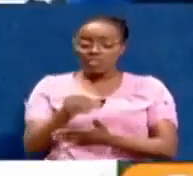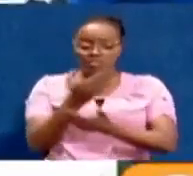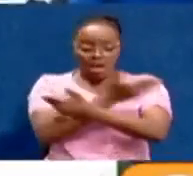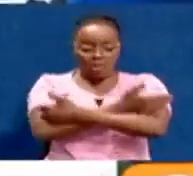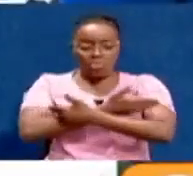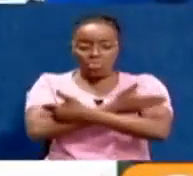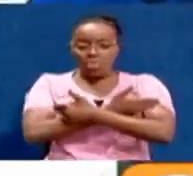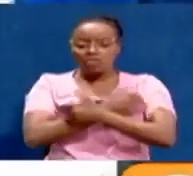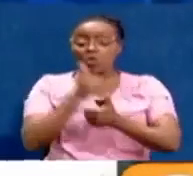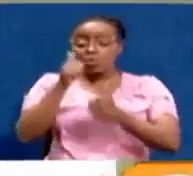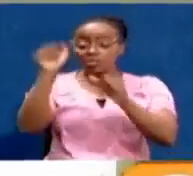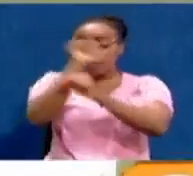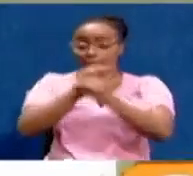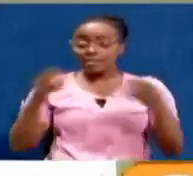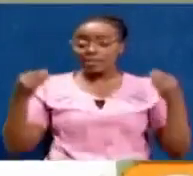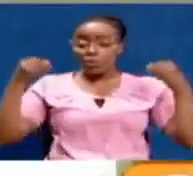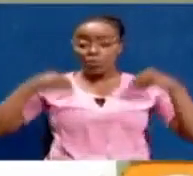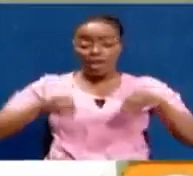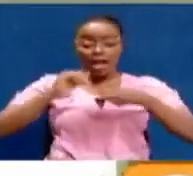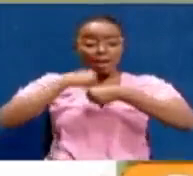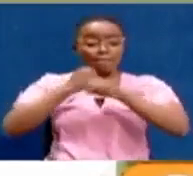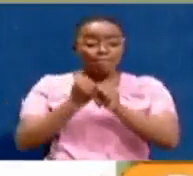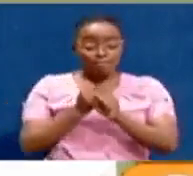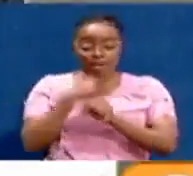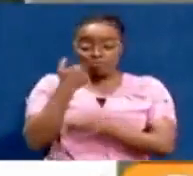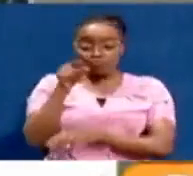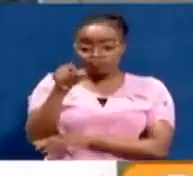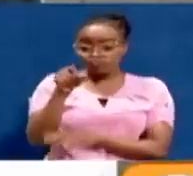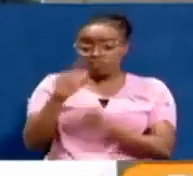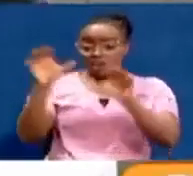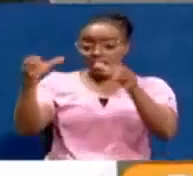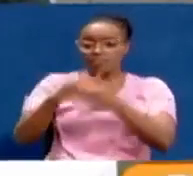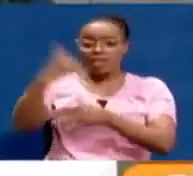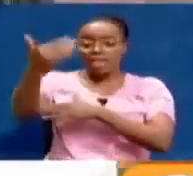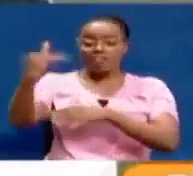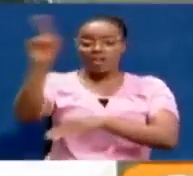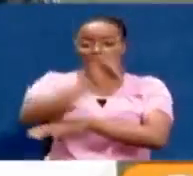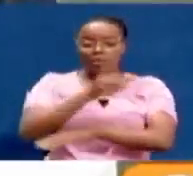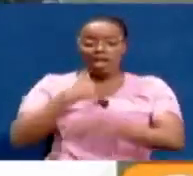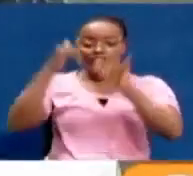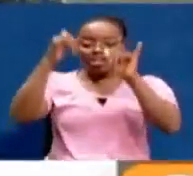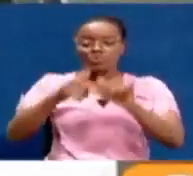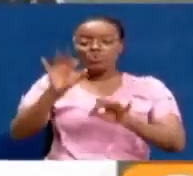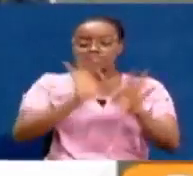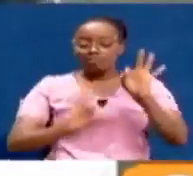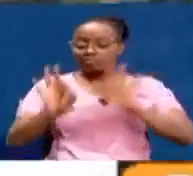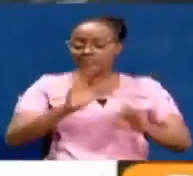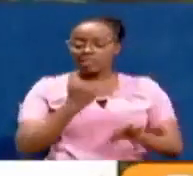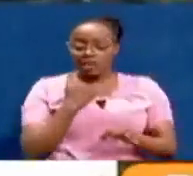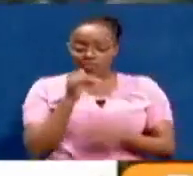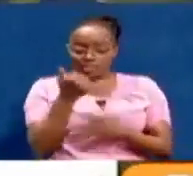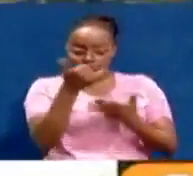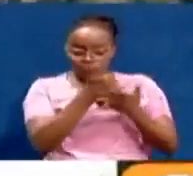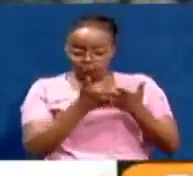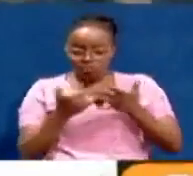print shirts donned by the president have been made by them. Every other day we come up with new designs. And from these